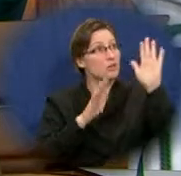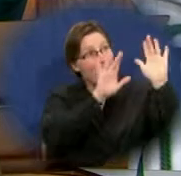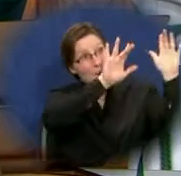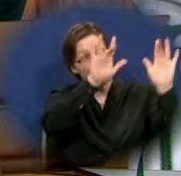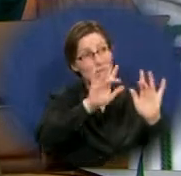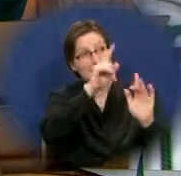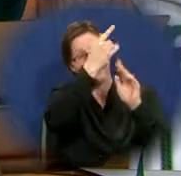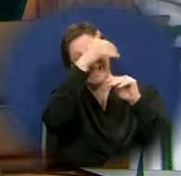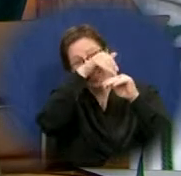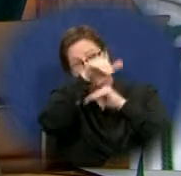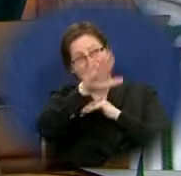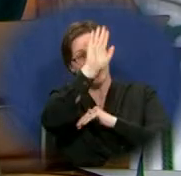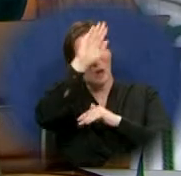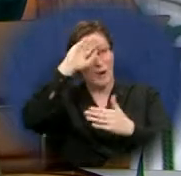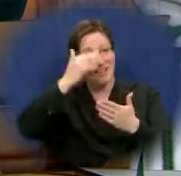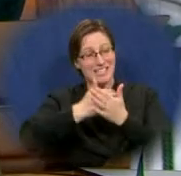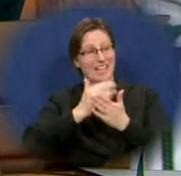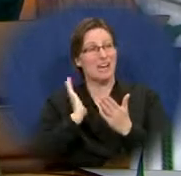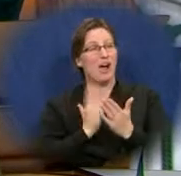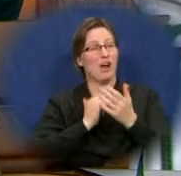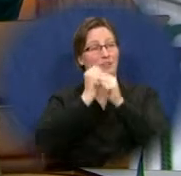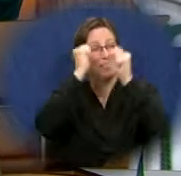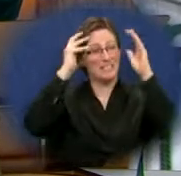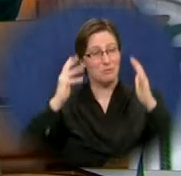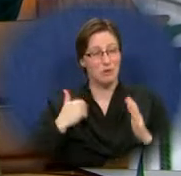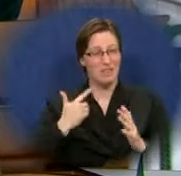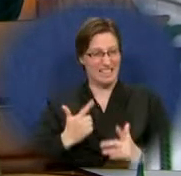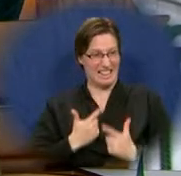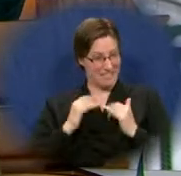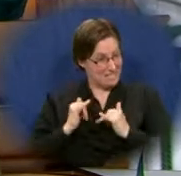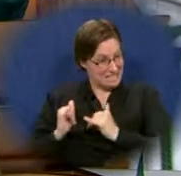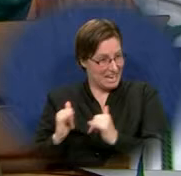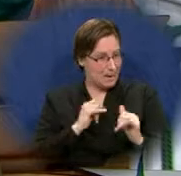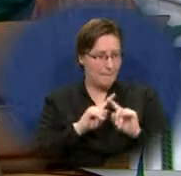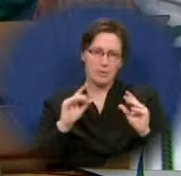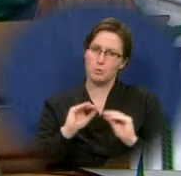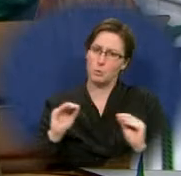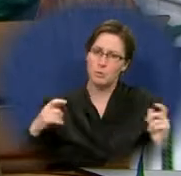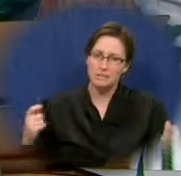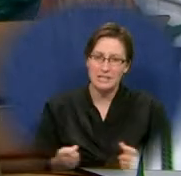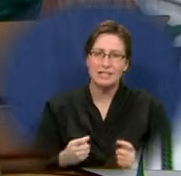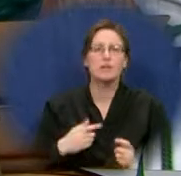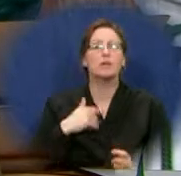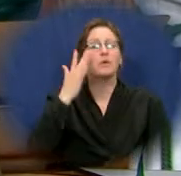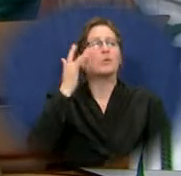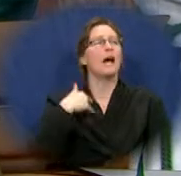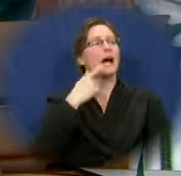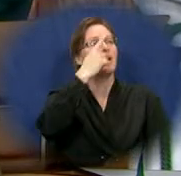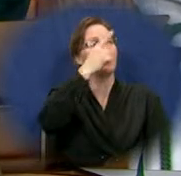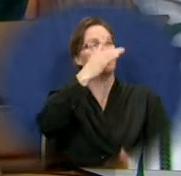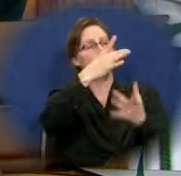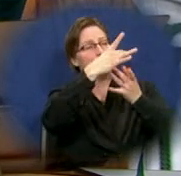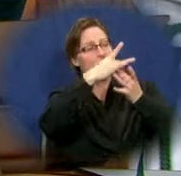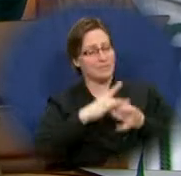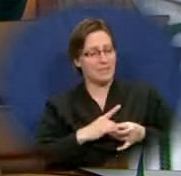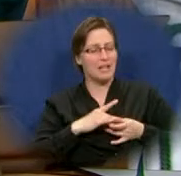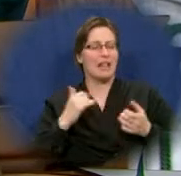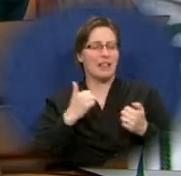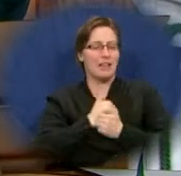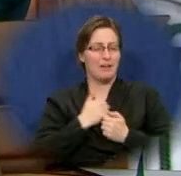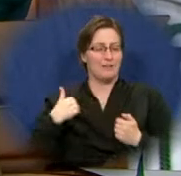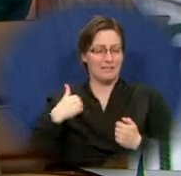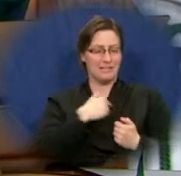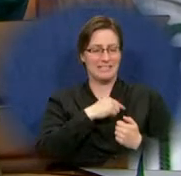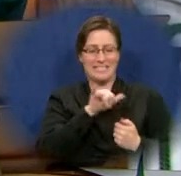us the Redeemer to live like us in all things but sin, so that you might live and love in us what you have loved in your